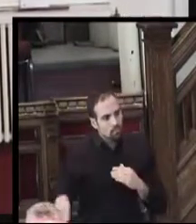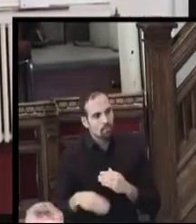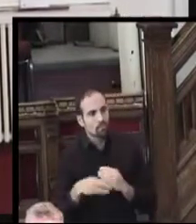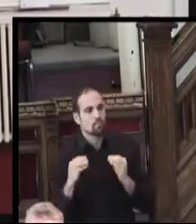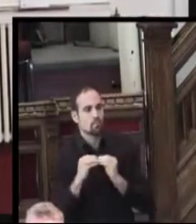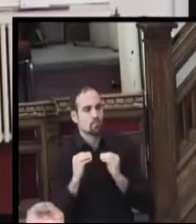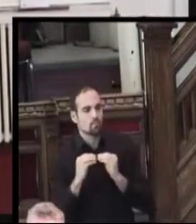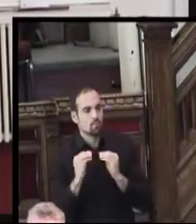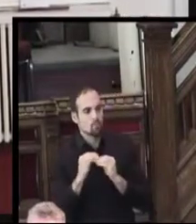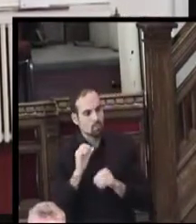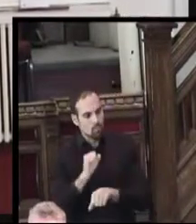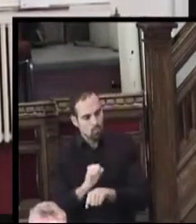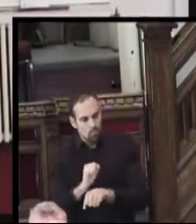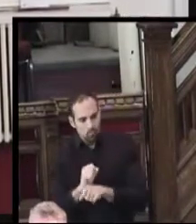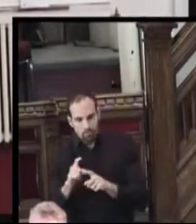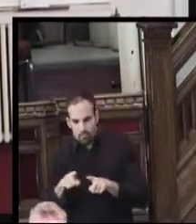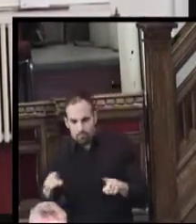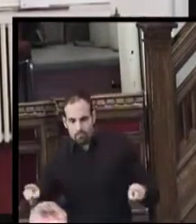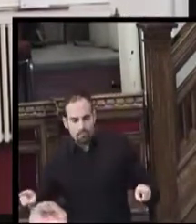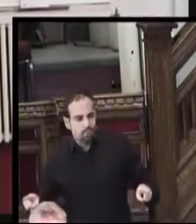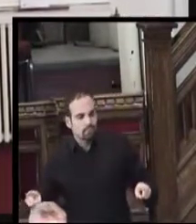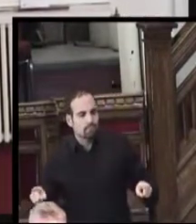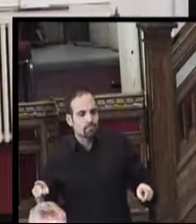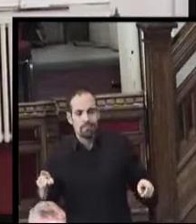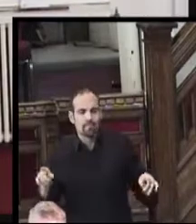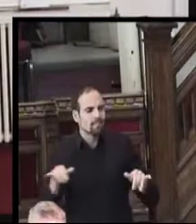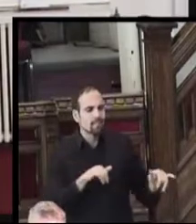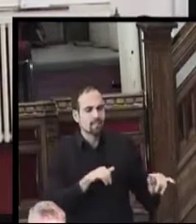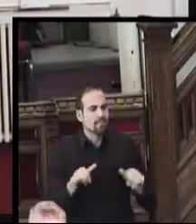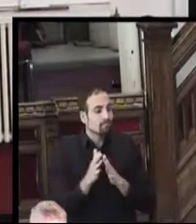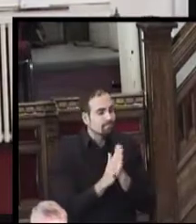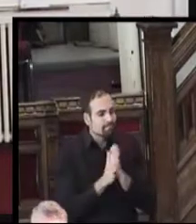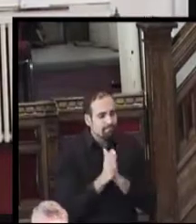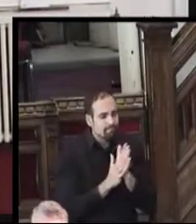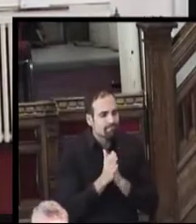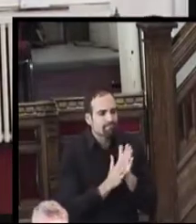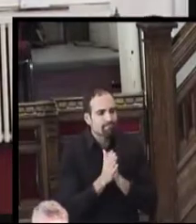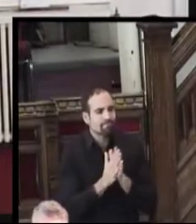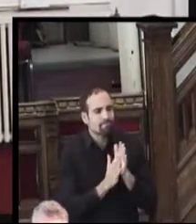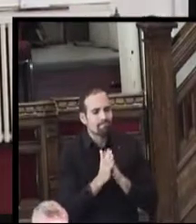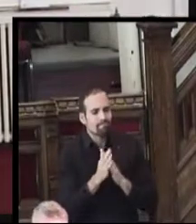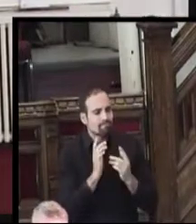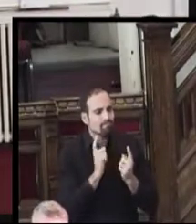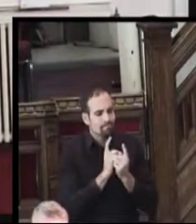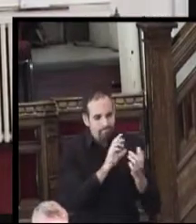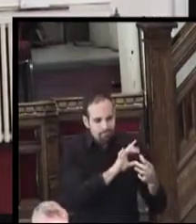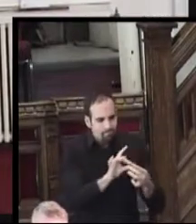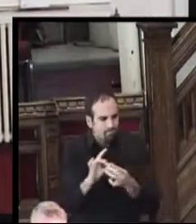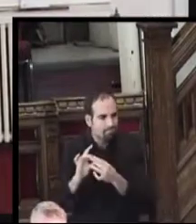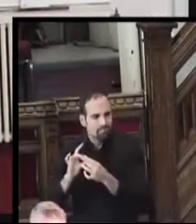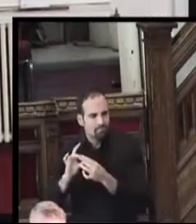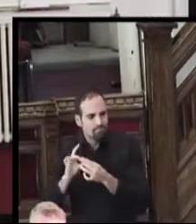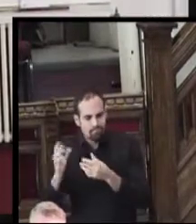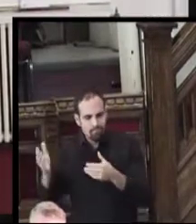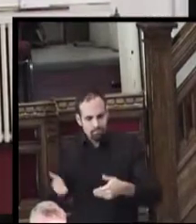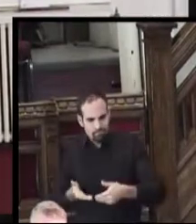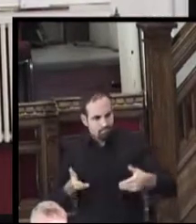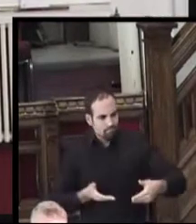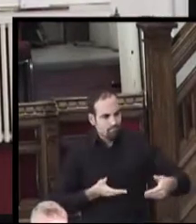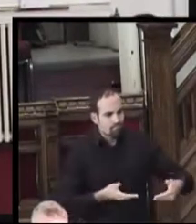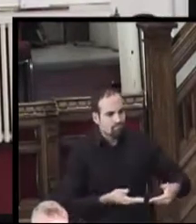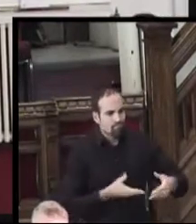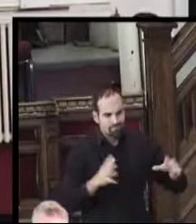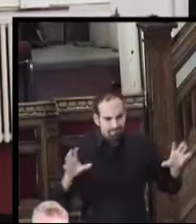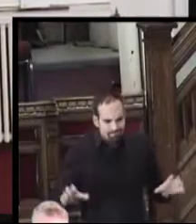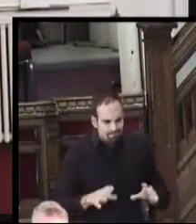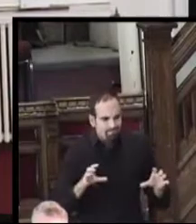similar passions to make it easy for you to identify one another and to get together so that we can actually be doing a lot more ministry in